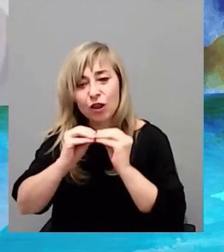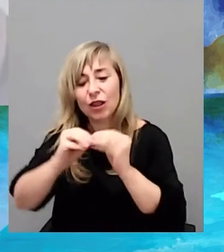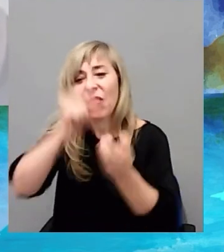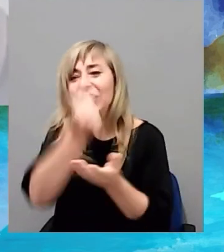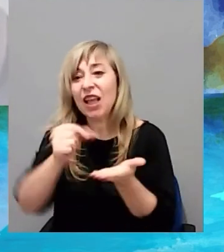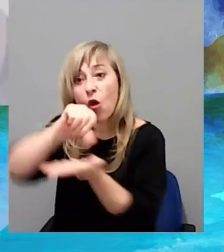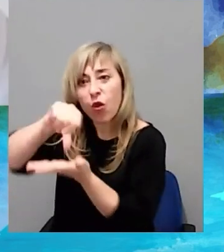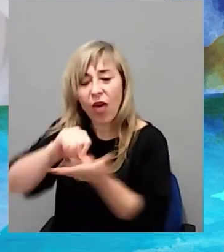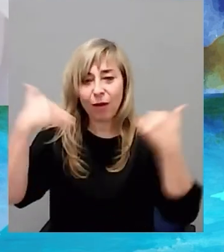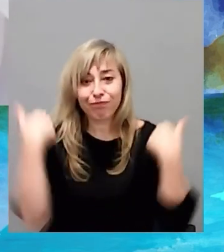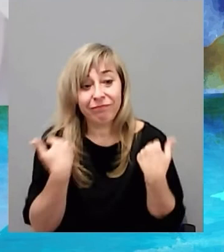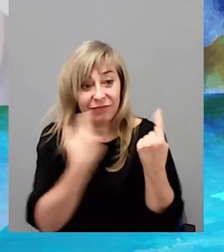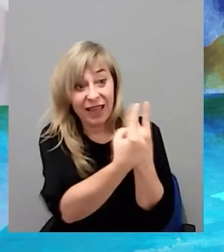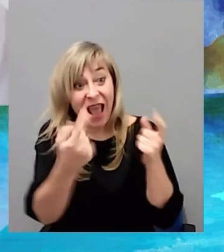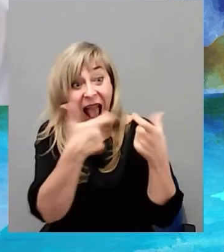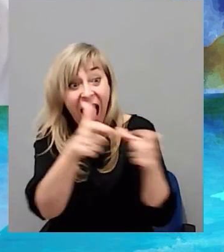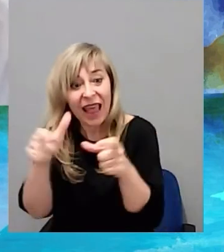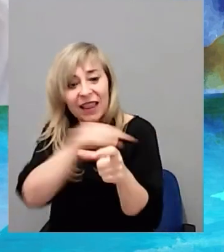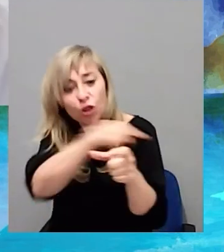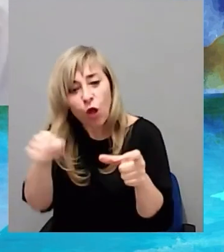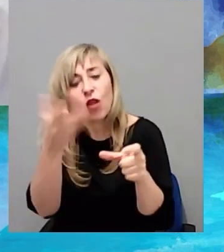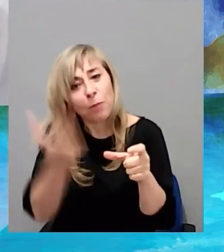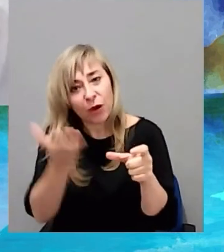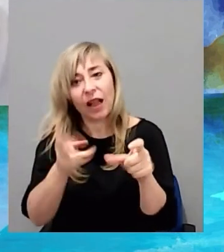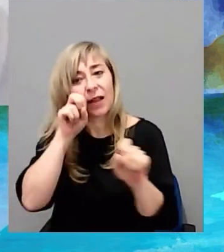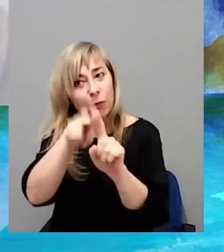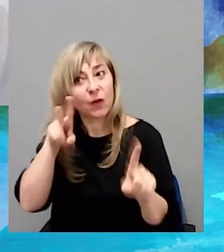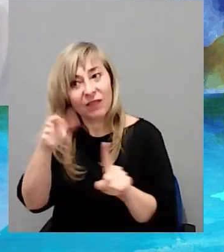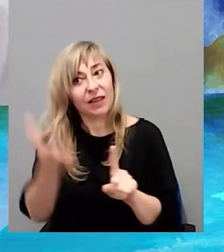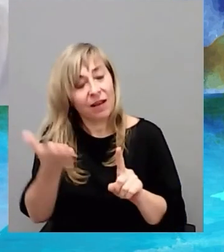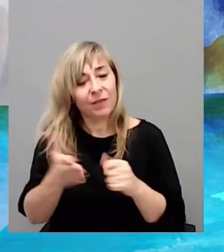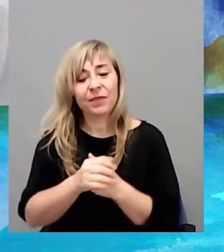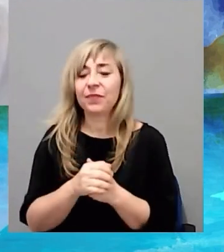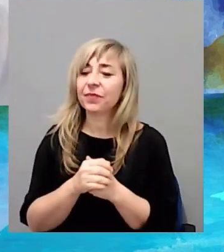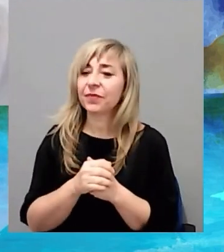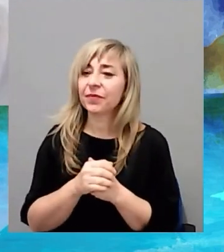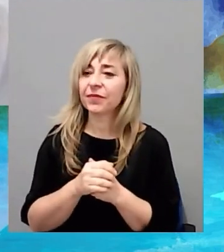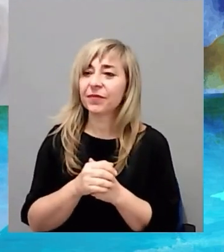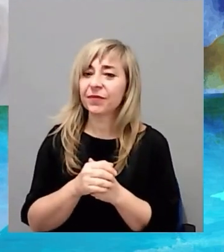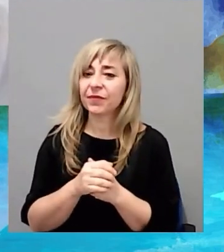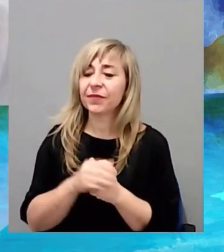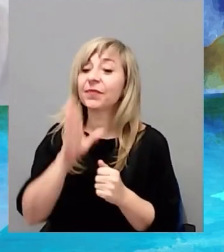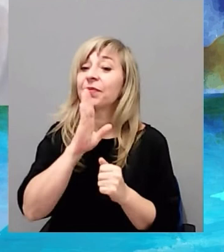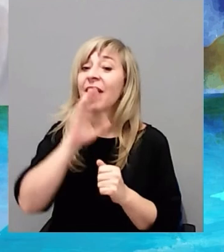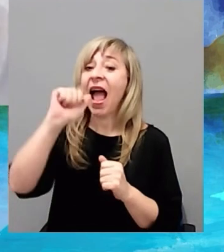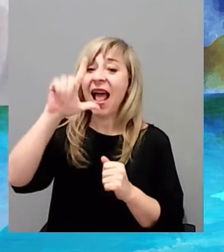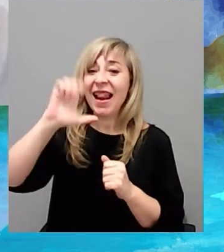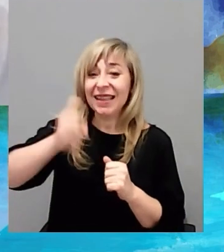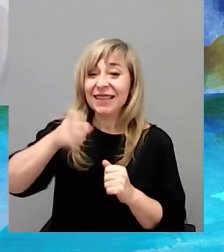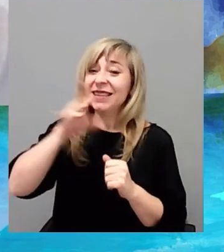Then we come closely to what Alex actually talked about. Then from your perspective, which is your